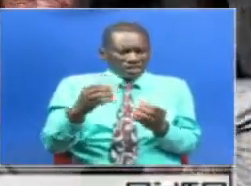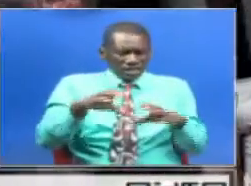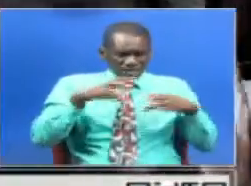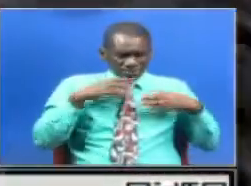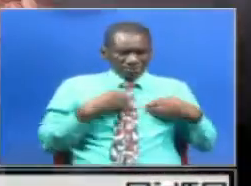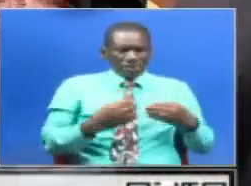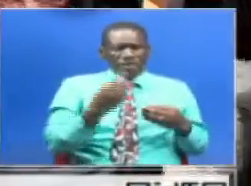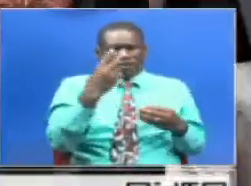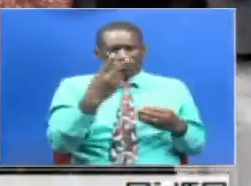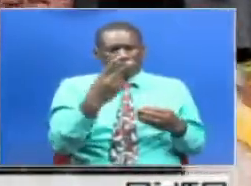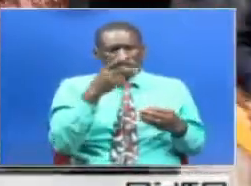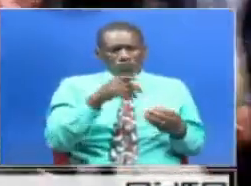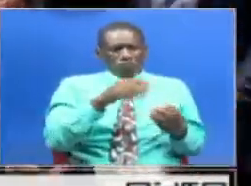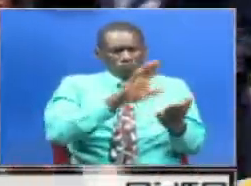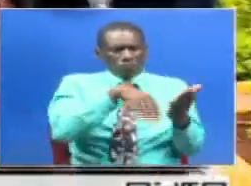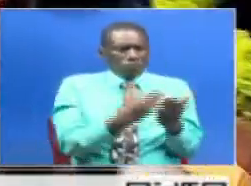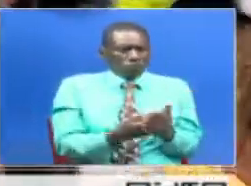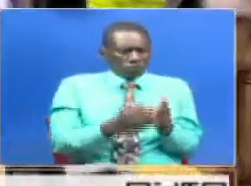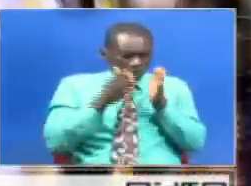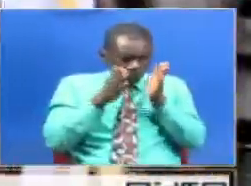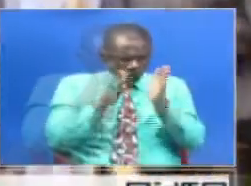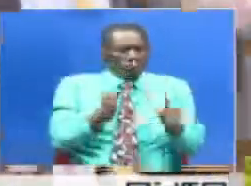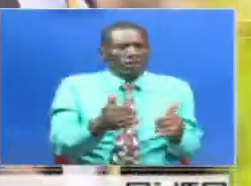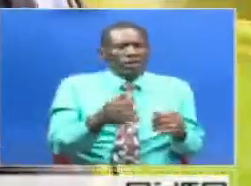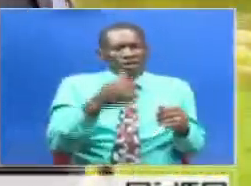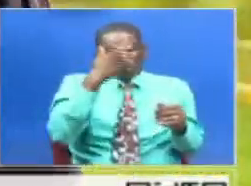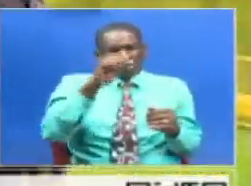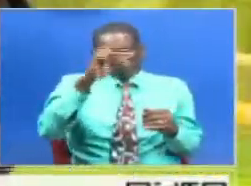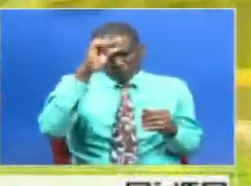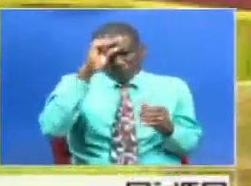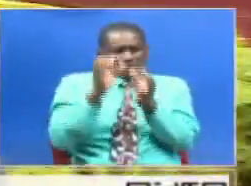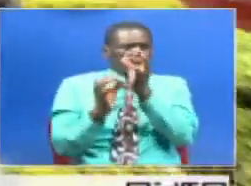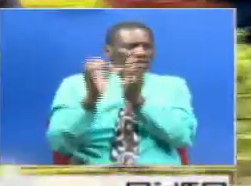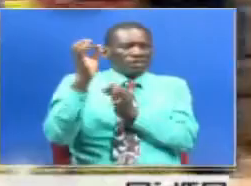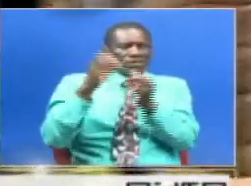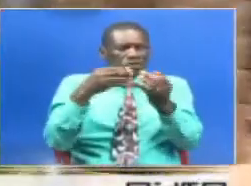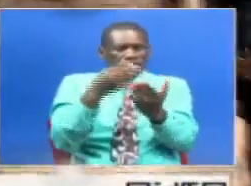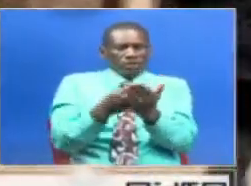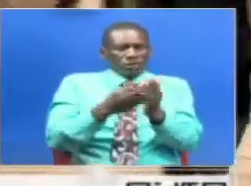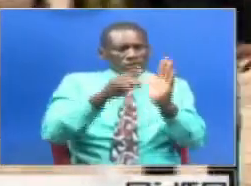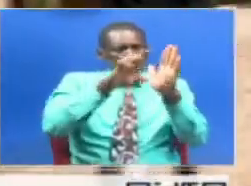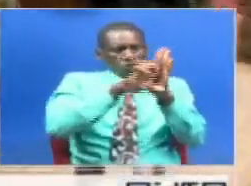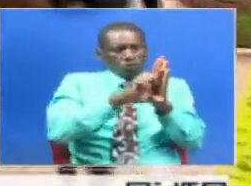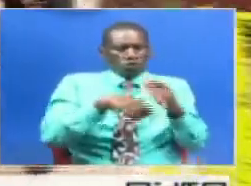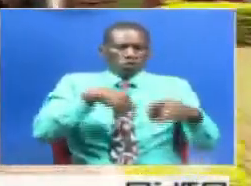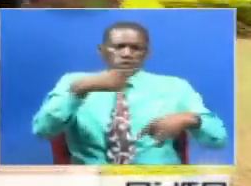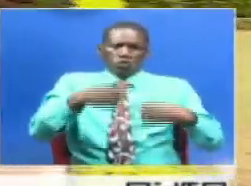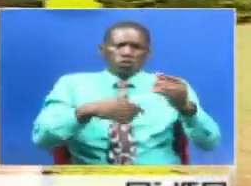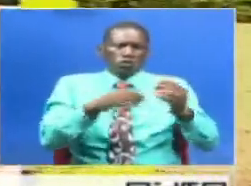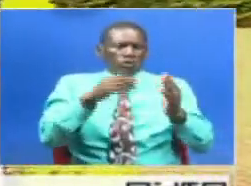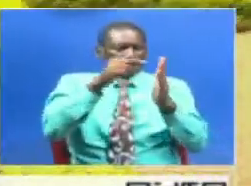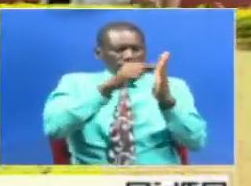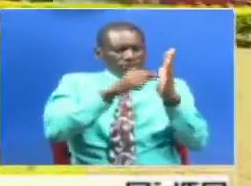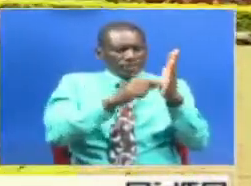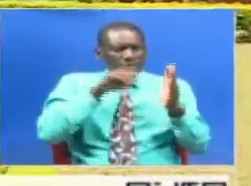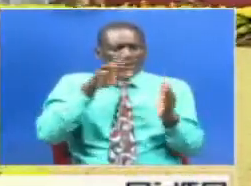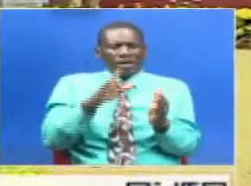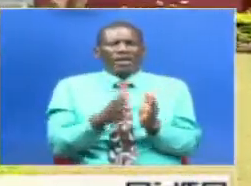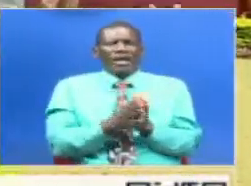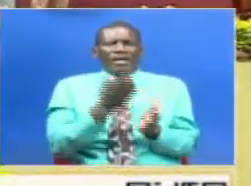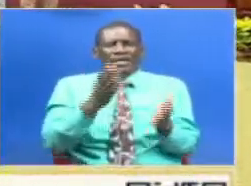be a thing to keenly observe, since the government is highly depending on the Finance Act to continue with its agenda, and